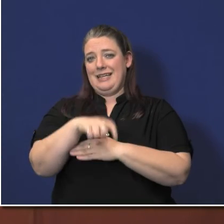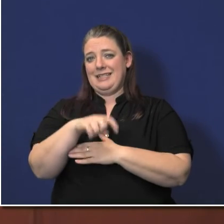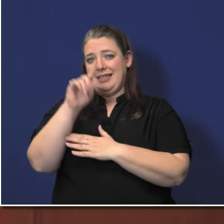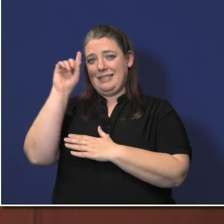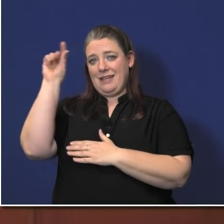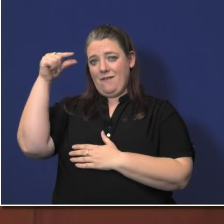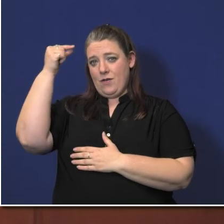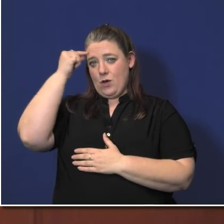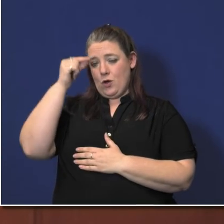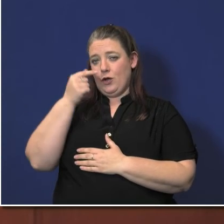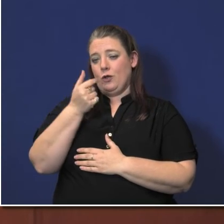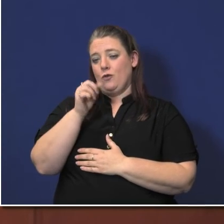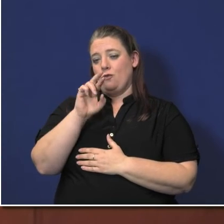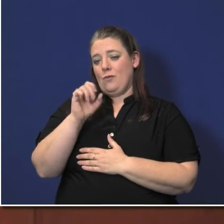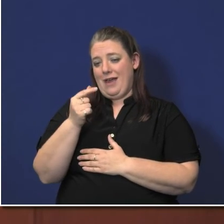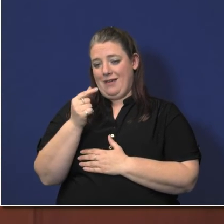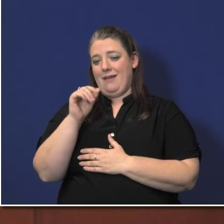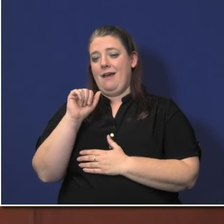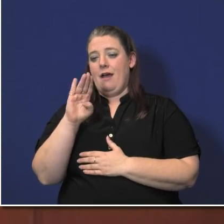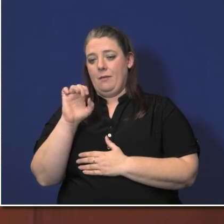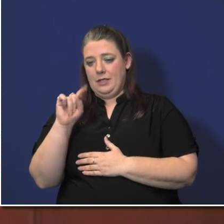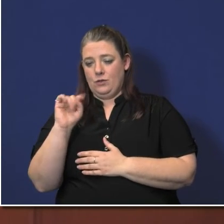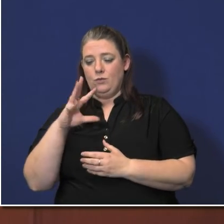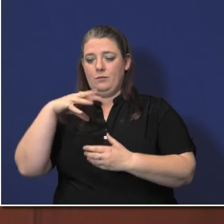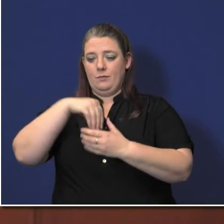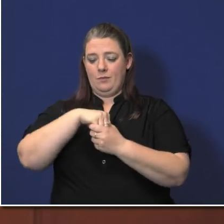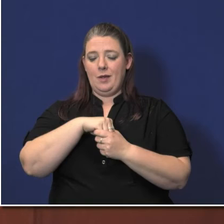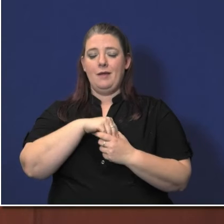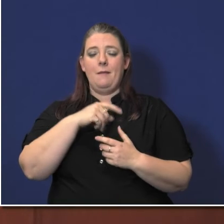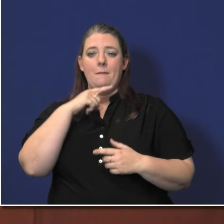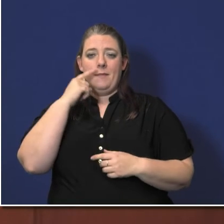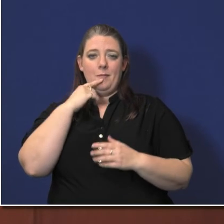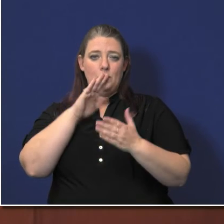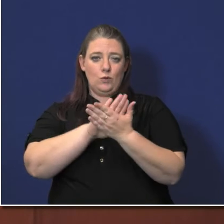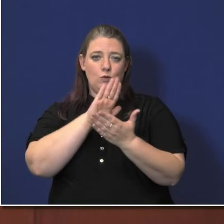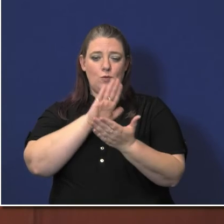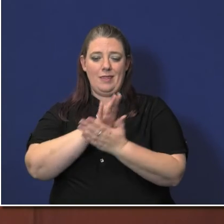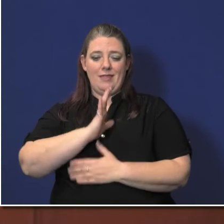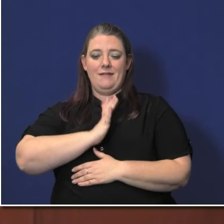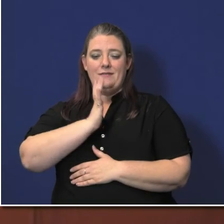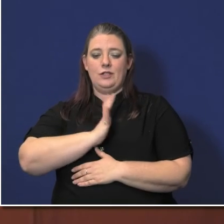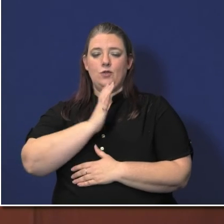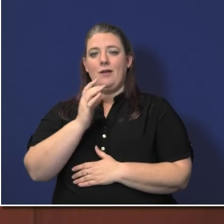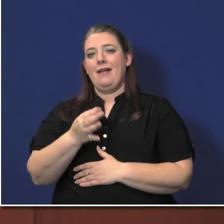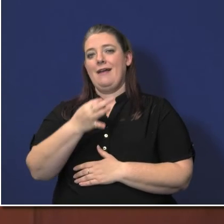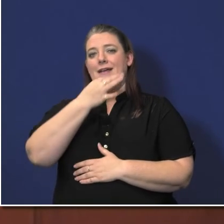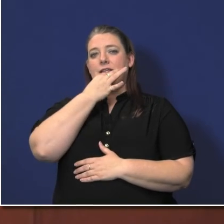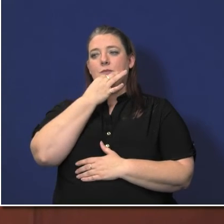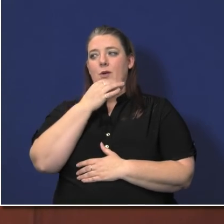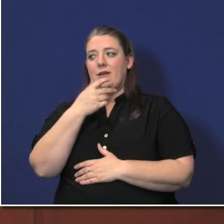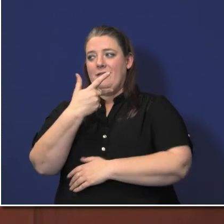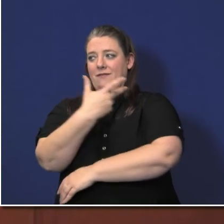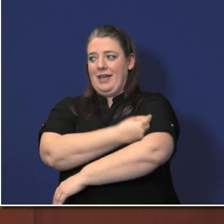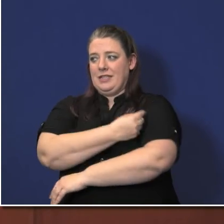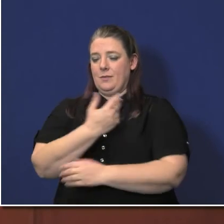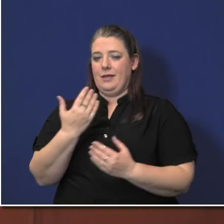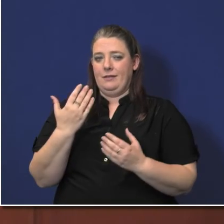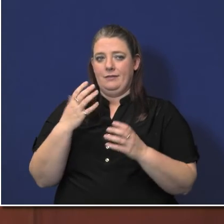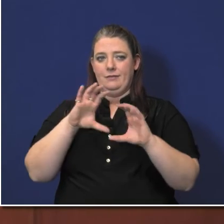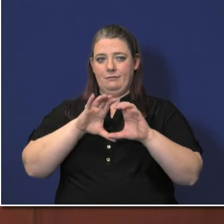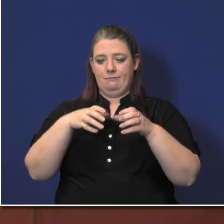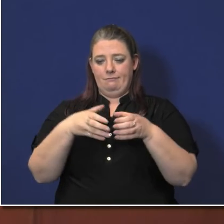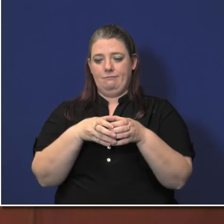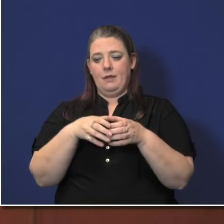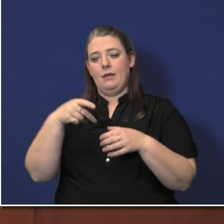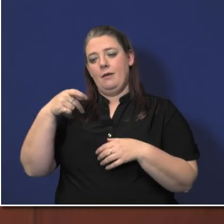Abbott to include public school district personnel in the official expert vaccine allotment panel's